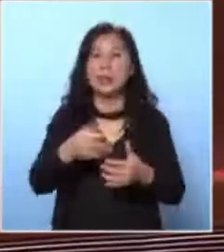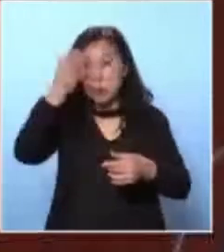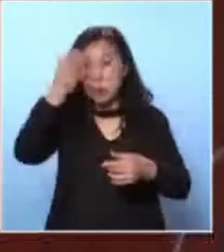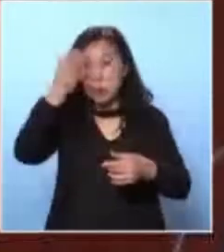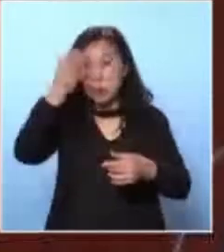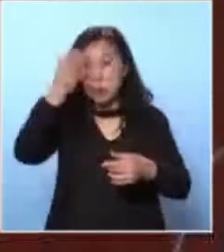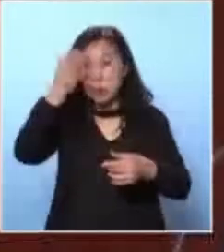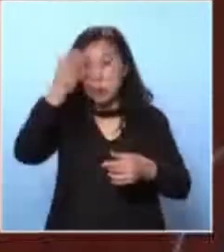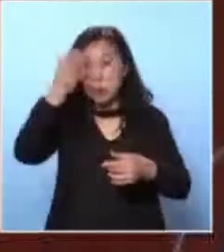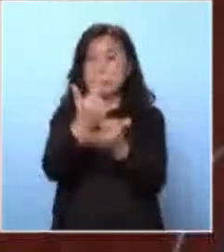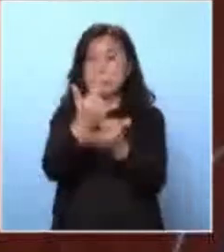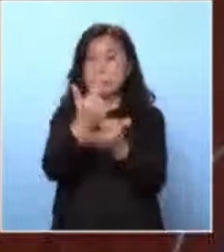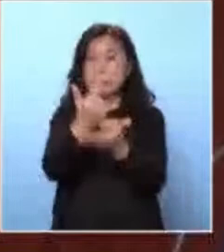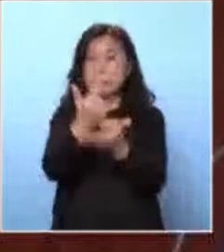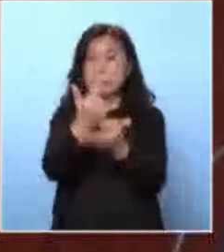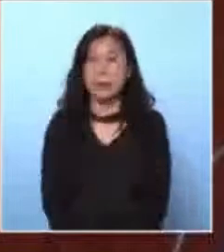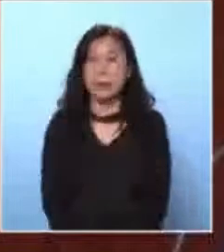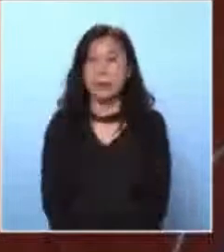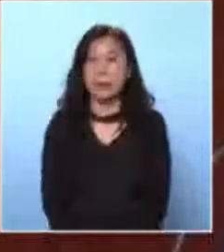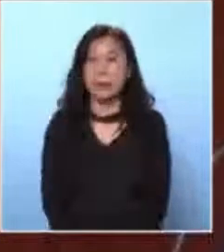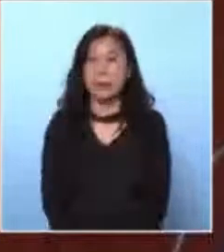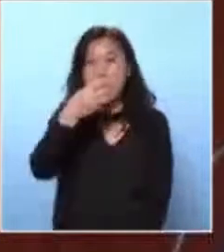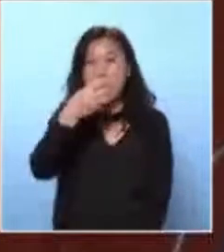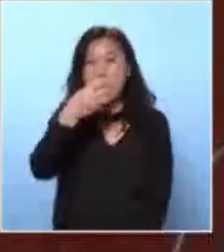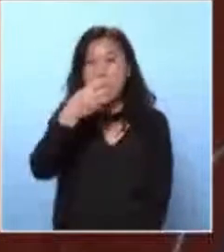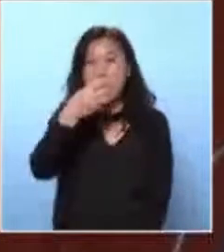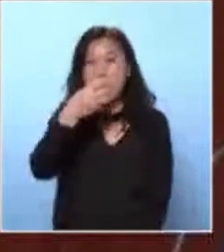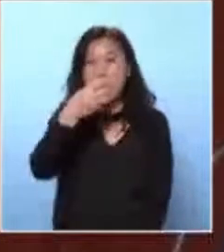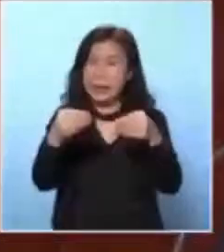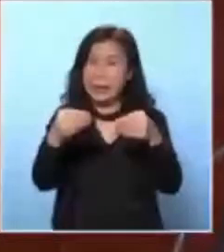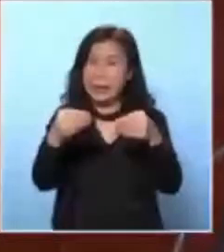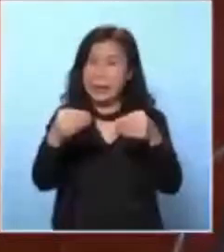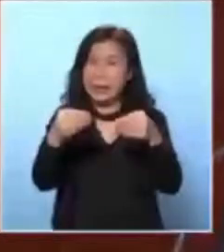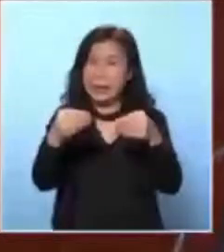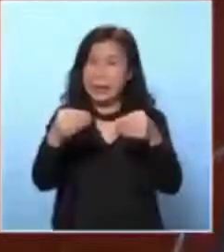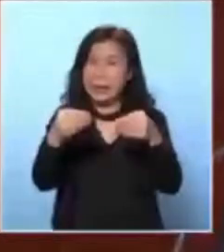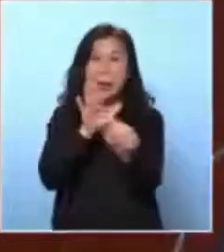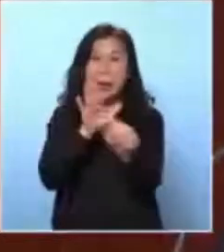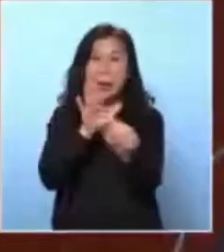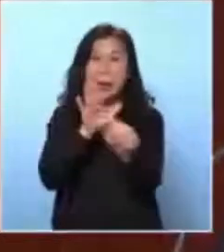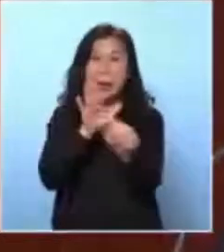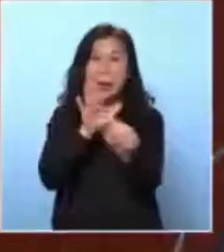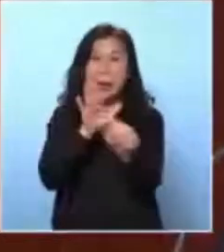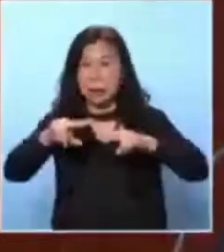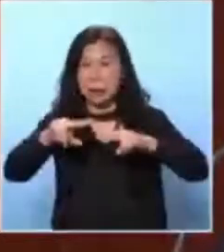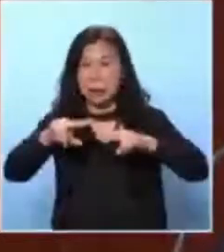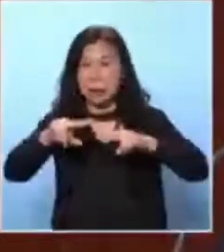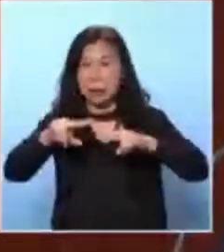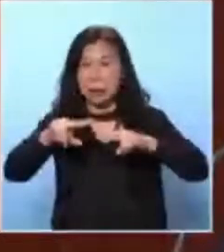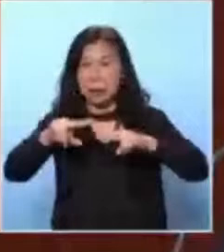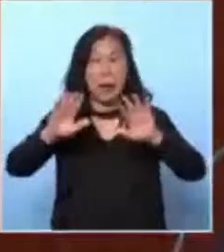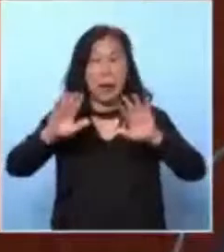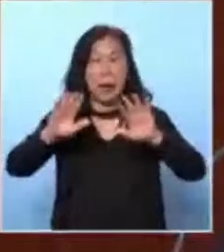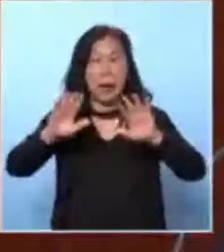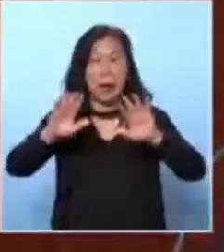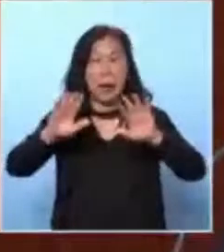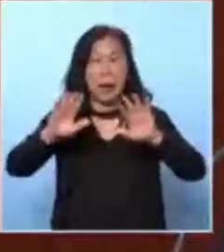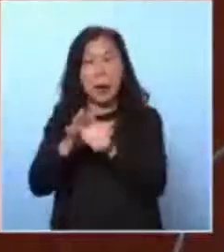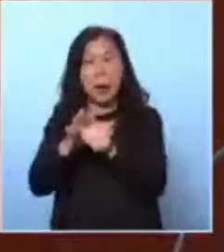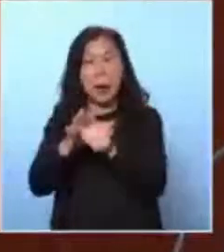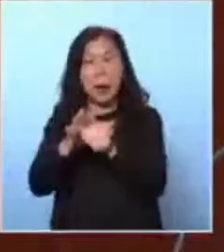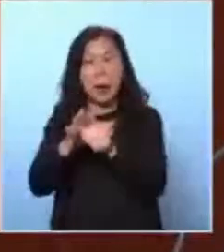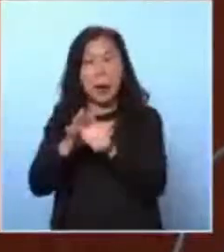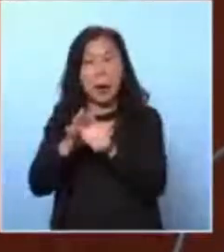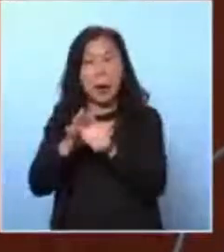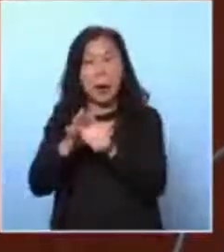and international audiences the true and good stories of our city. Hong Kong will prosper only when its young people thrive.